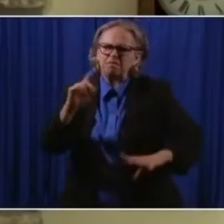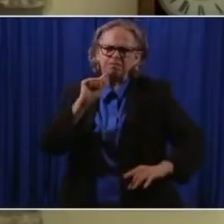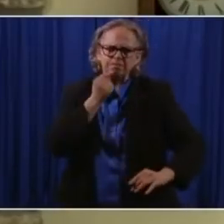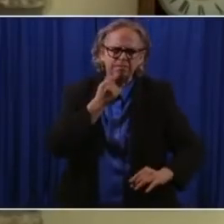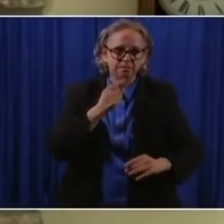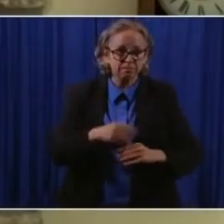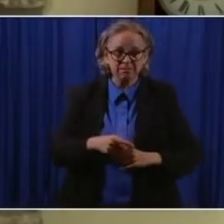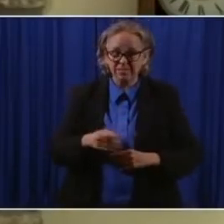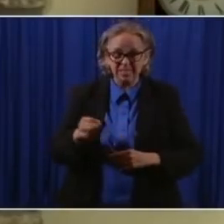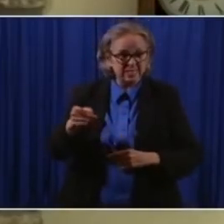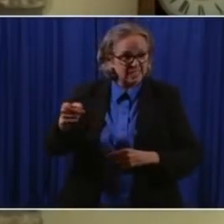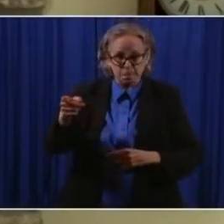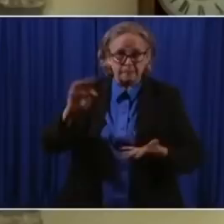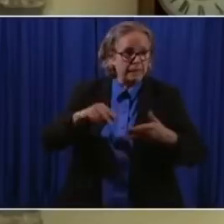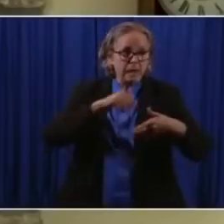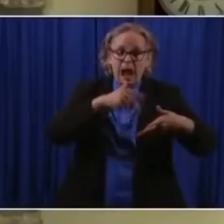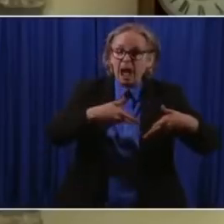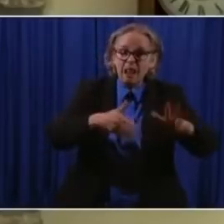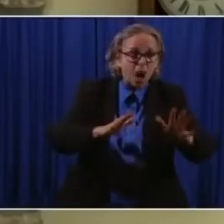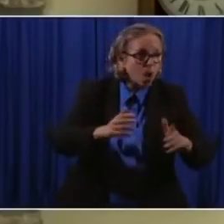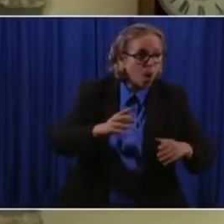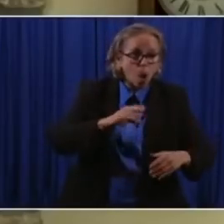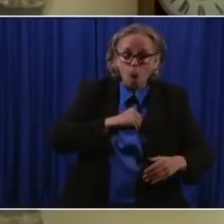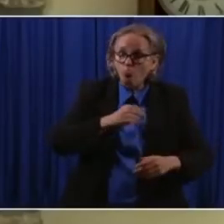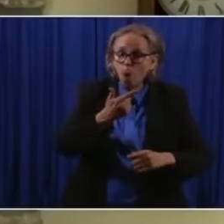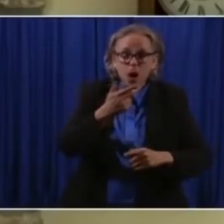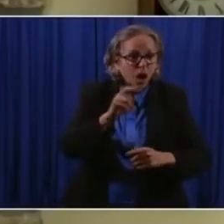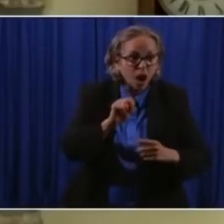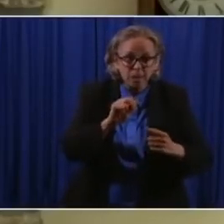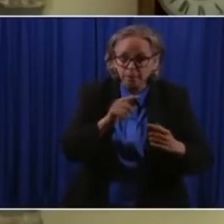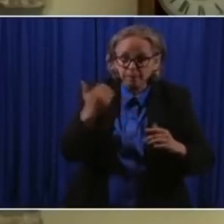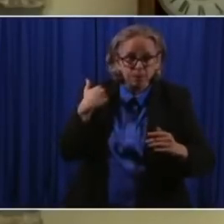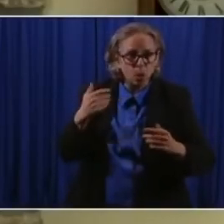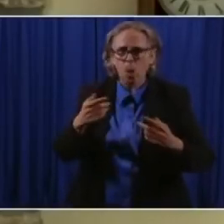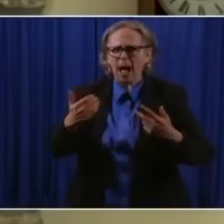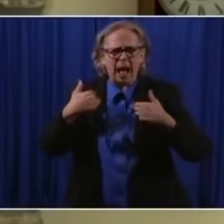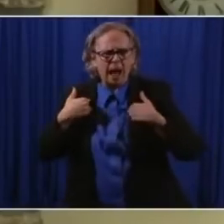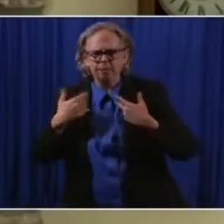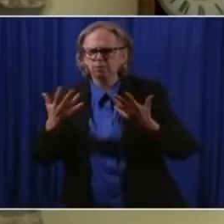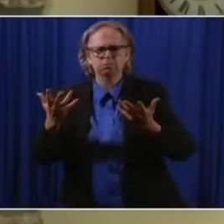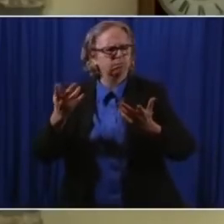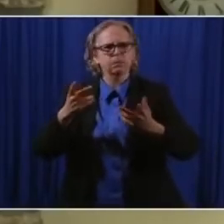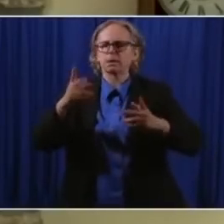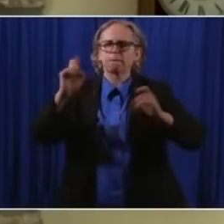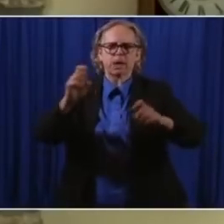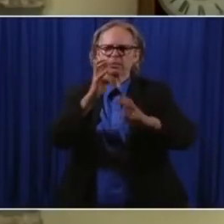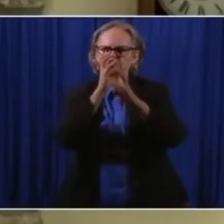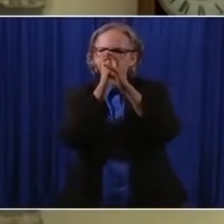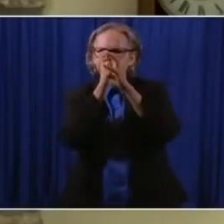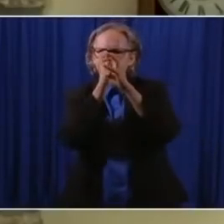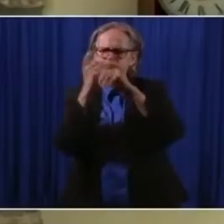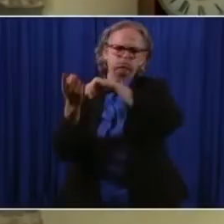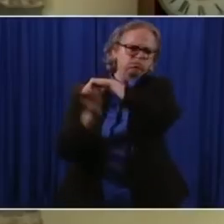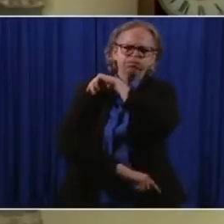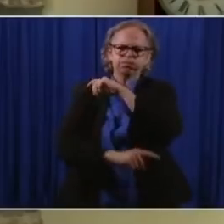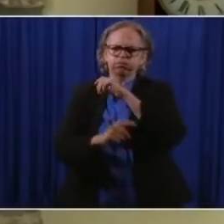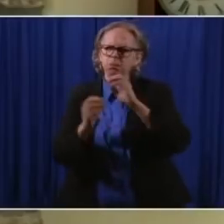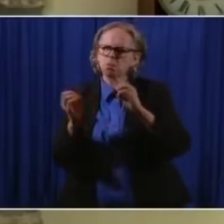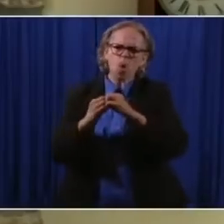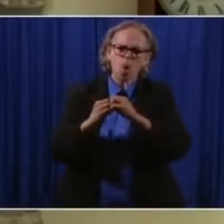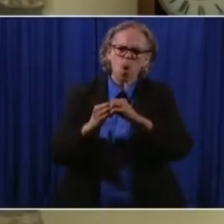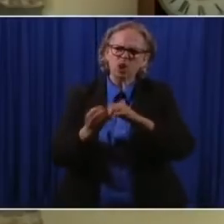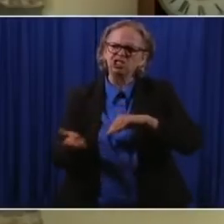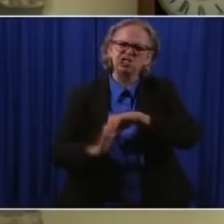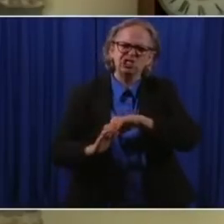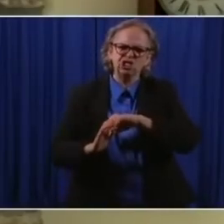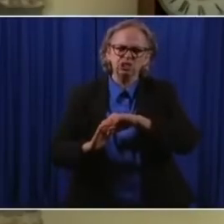so. Increase the penalty for knowingly providing a gun to a minor or to someone who is legally prohibited from